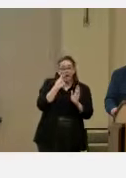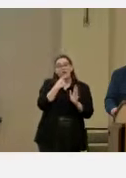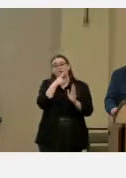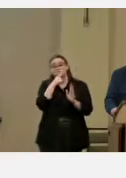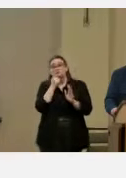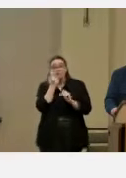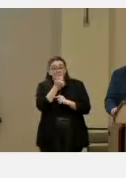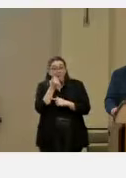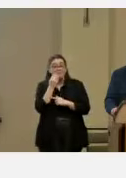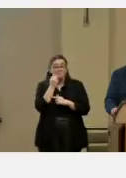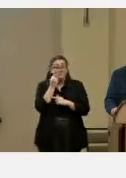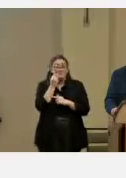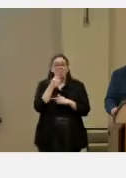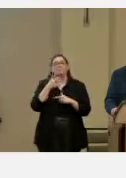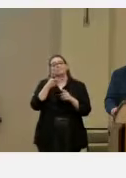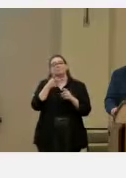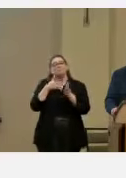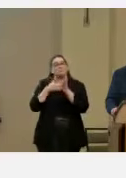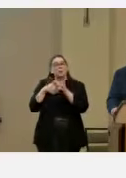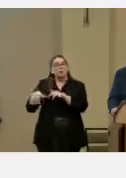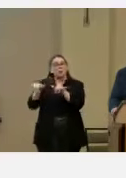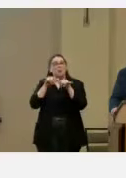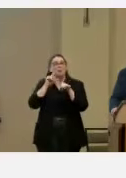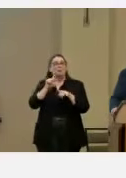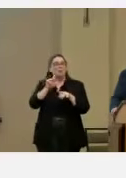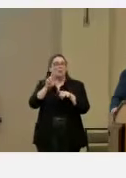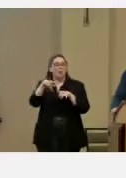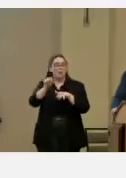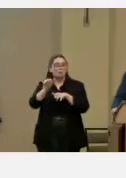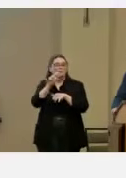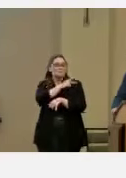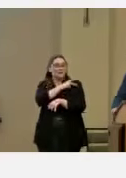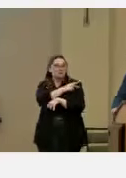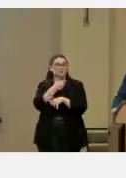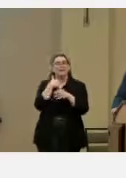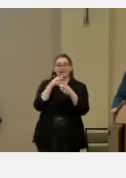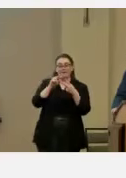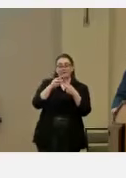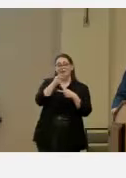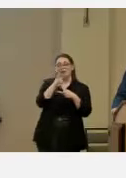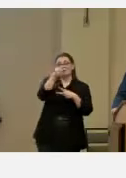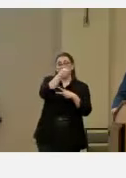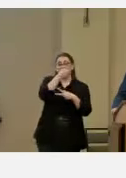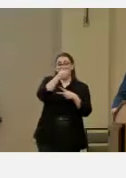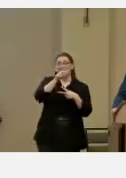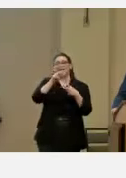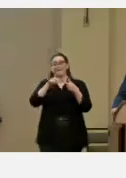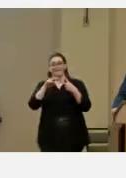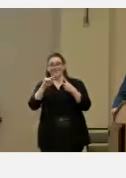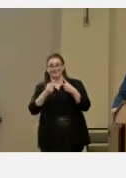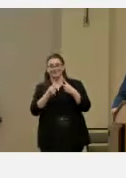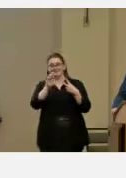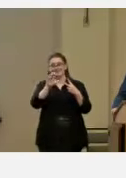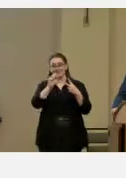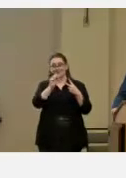and 30% of rheumatoid patients. So there's primary and secondary Sjogren's. But there are a whole host